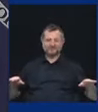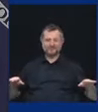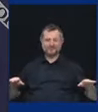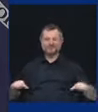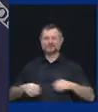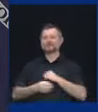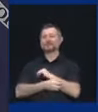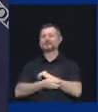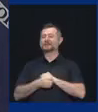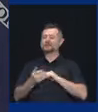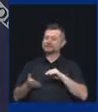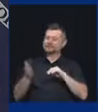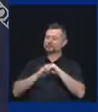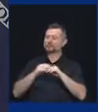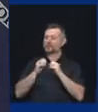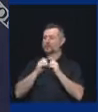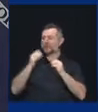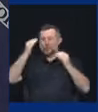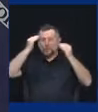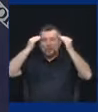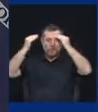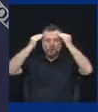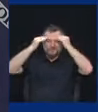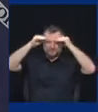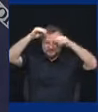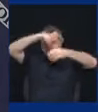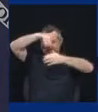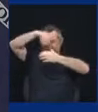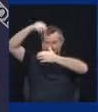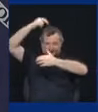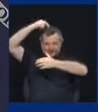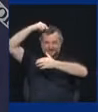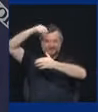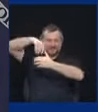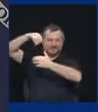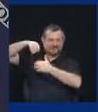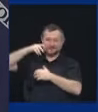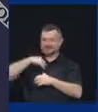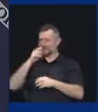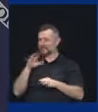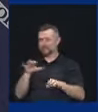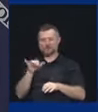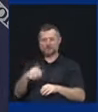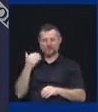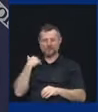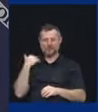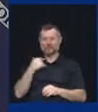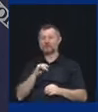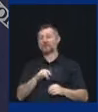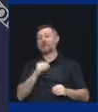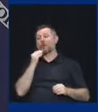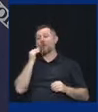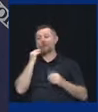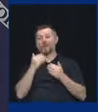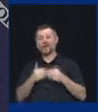awareness. This is beyond the pale. Homelessness